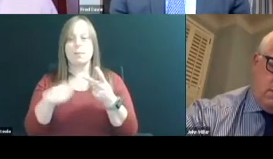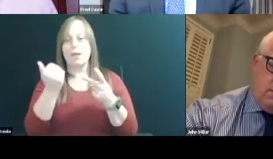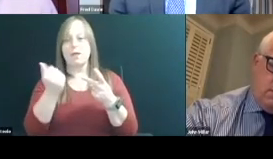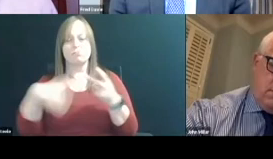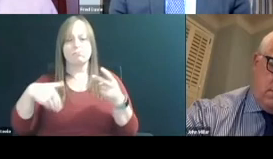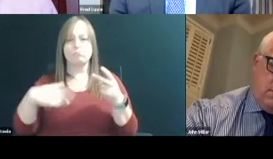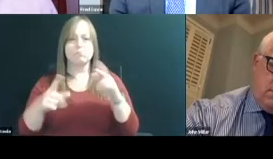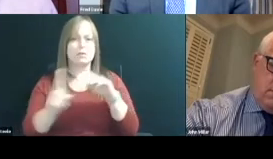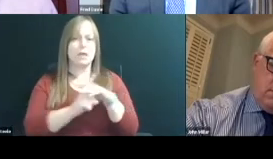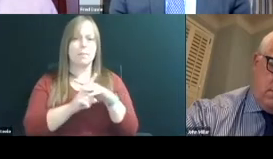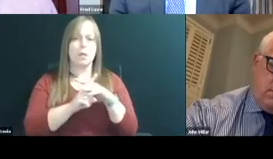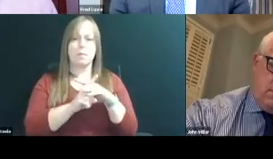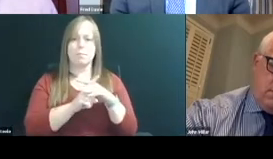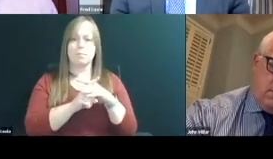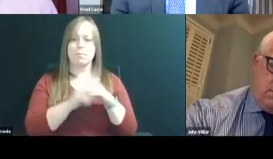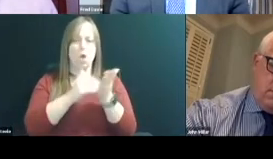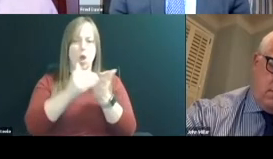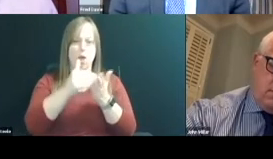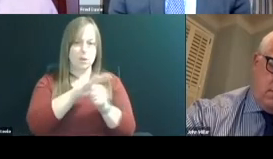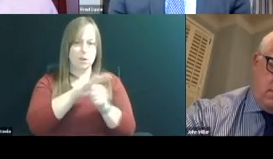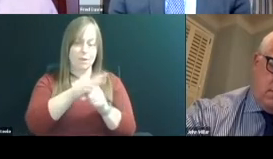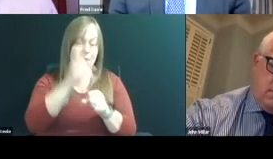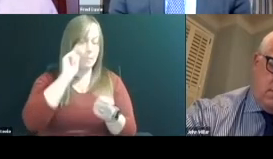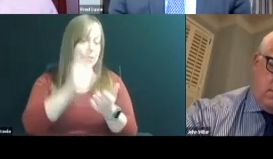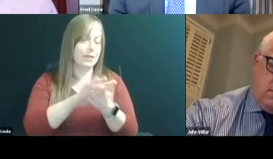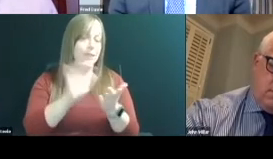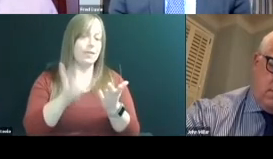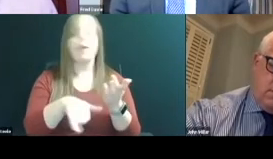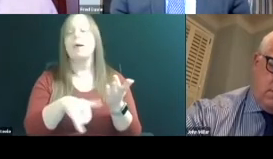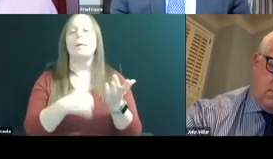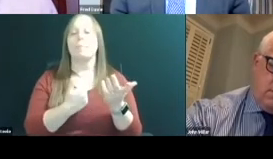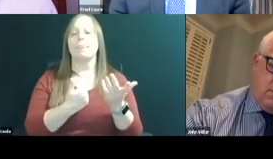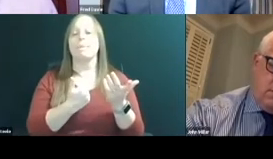up often enough, I believe that,